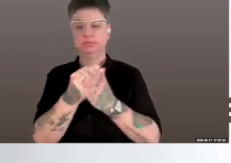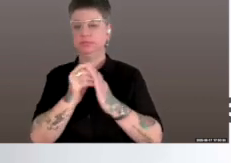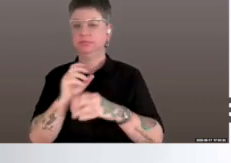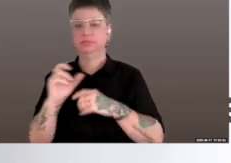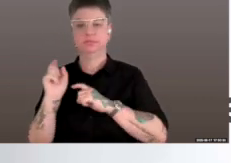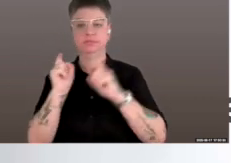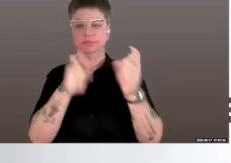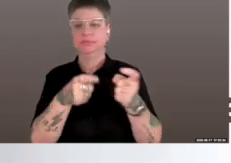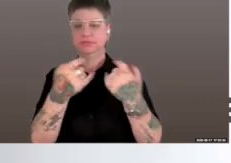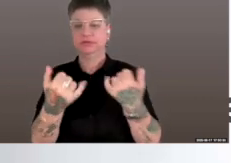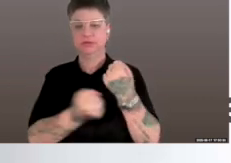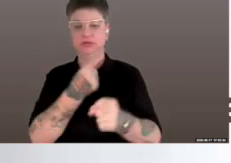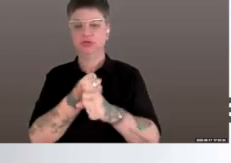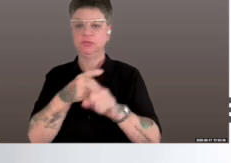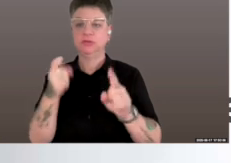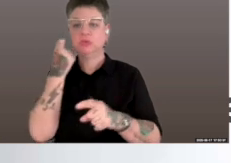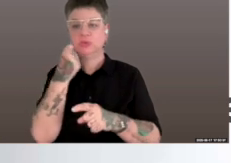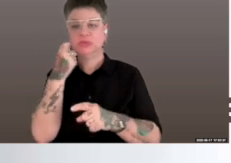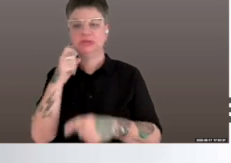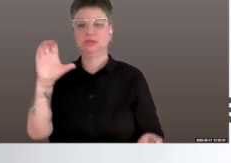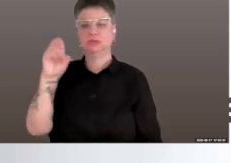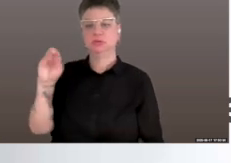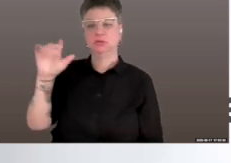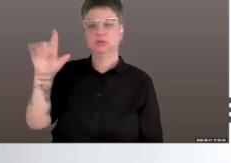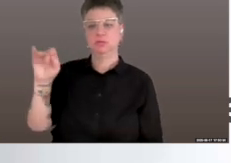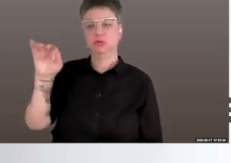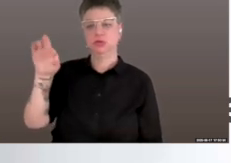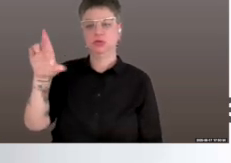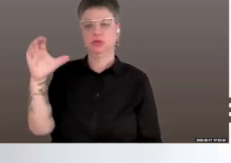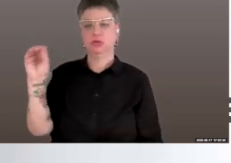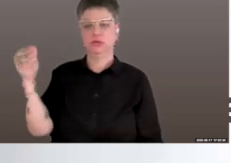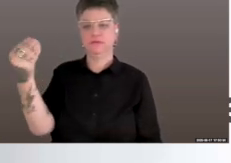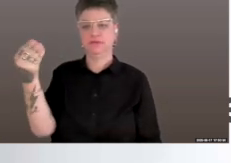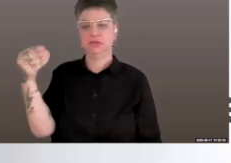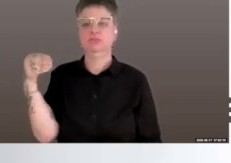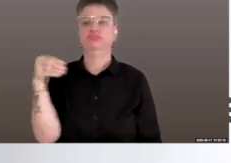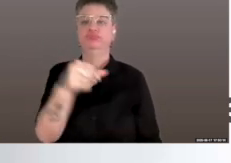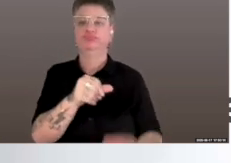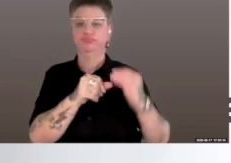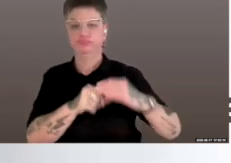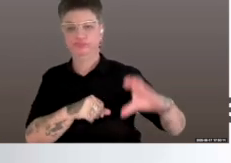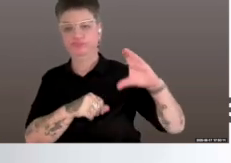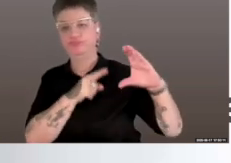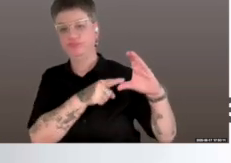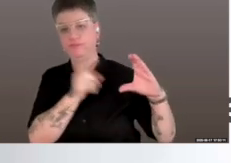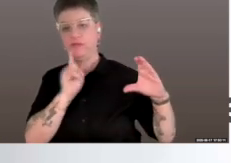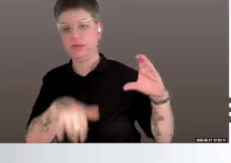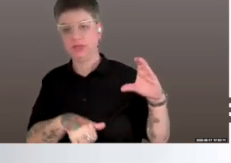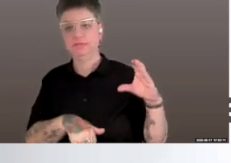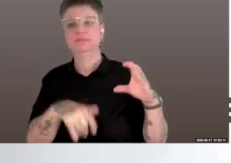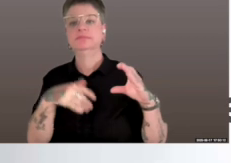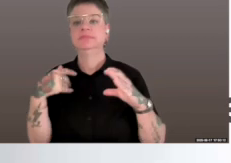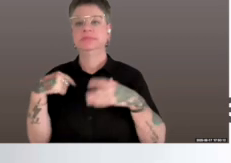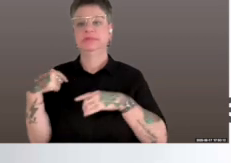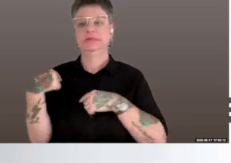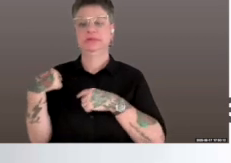or vehicle service contract for the replacement battery or fuel cell components. Repair costs are a significant barrier to